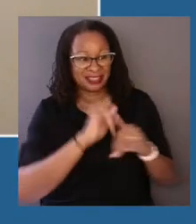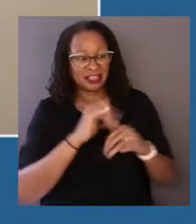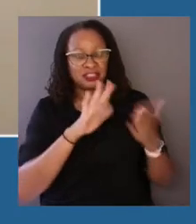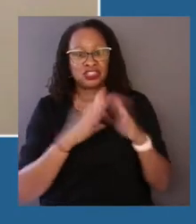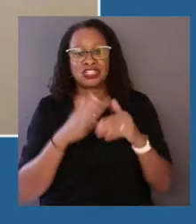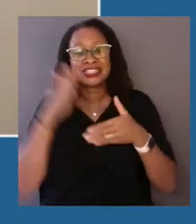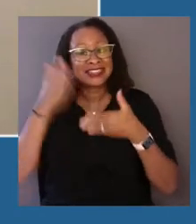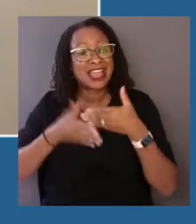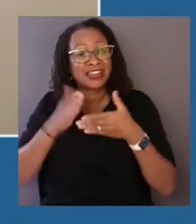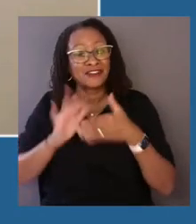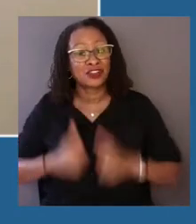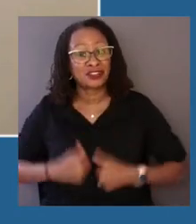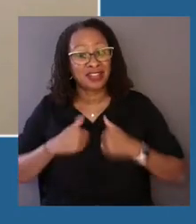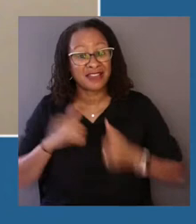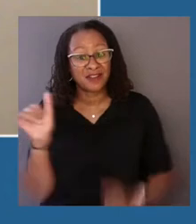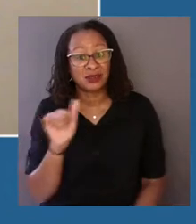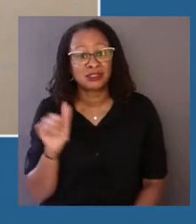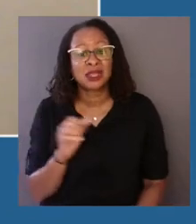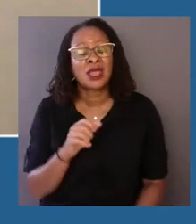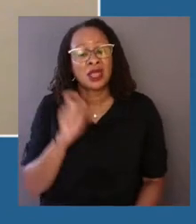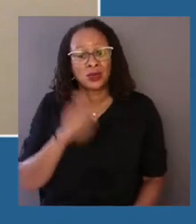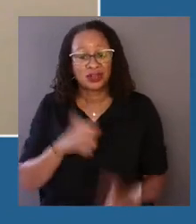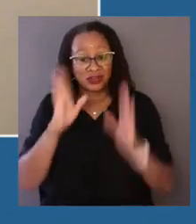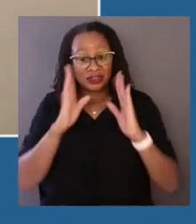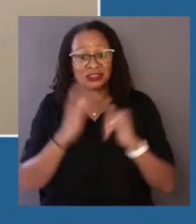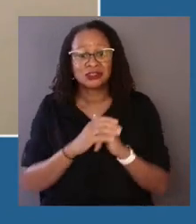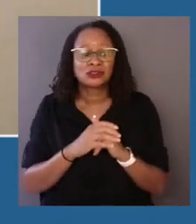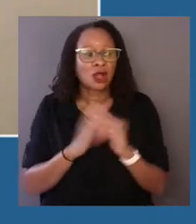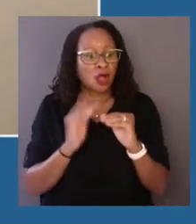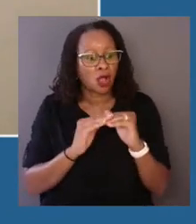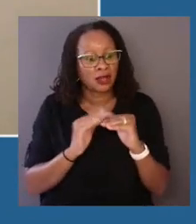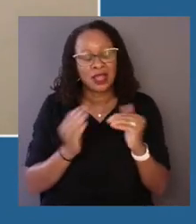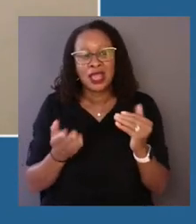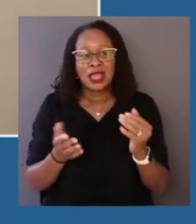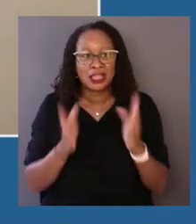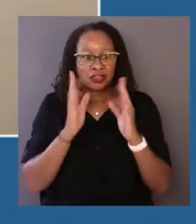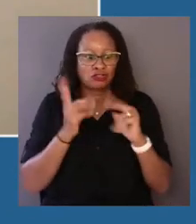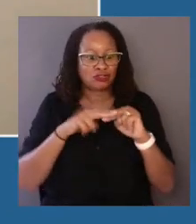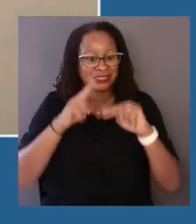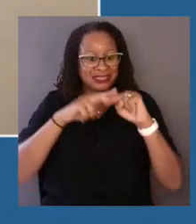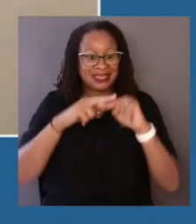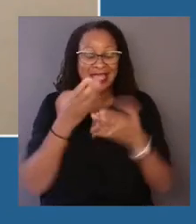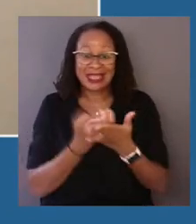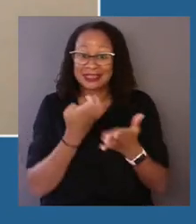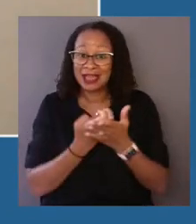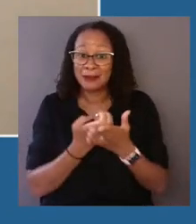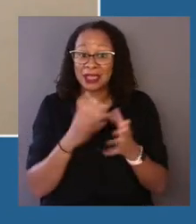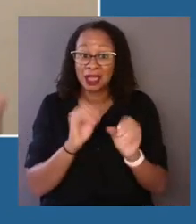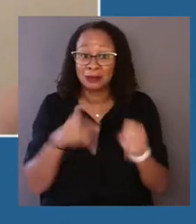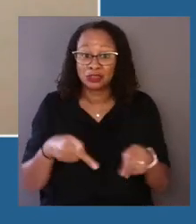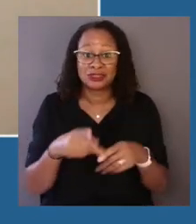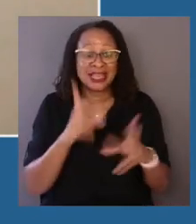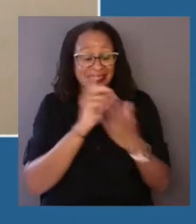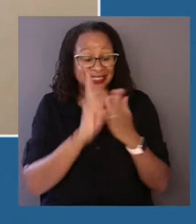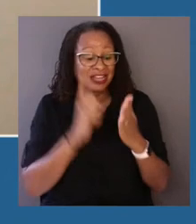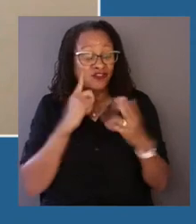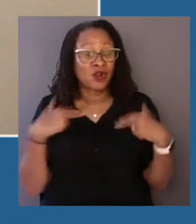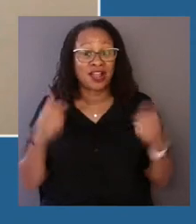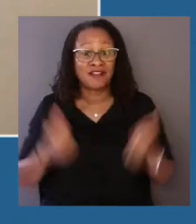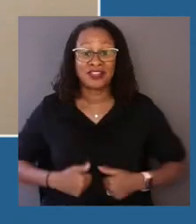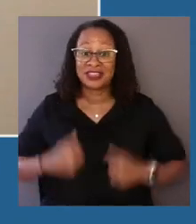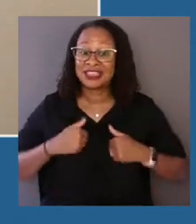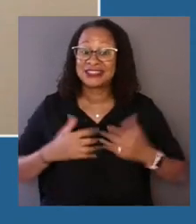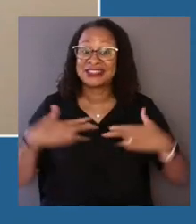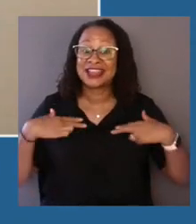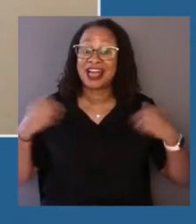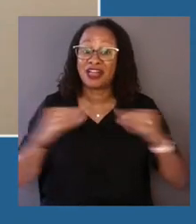to focus on increasing economic opportunity, designing for active living and healthy homes, safe and walkable neighborhoods,